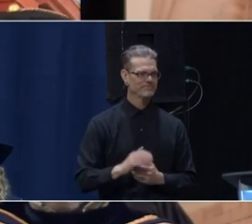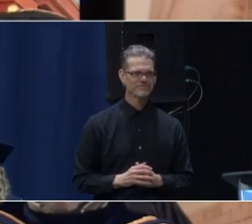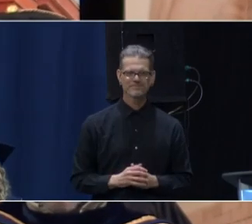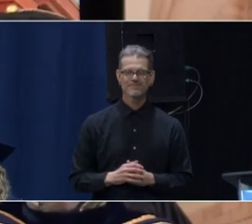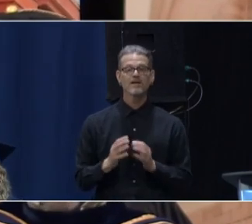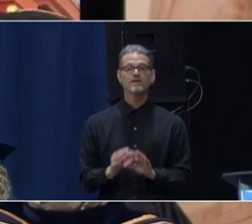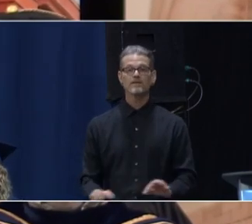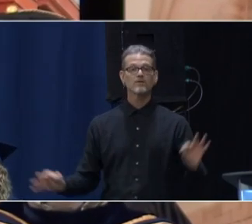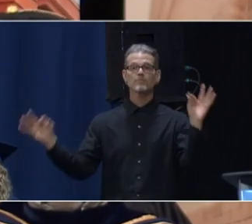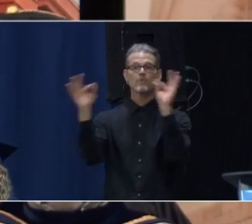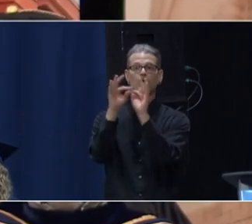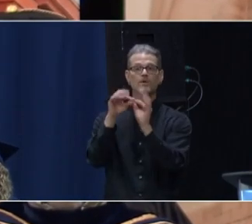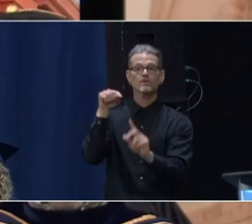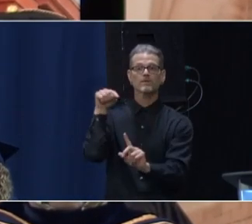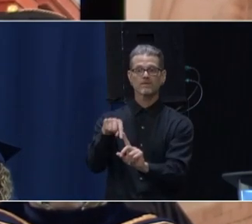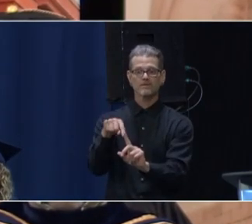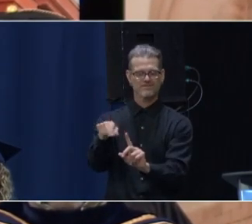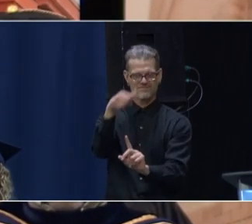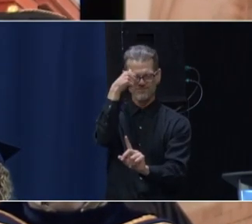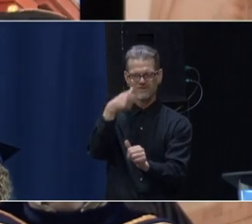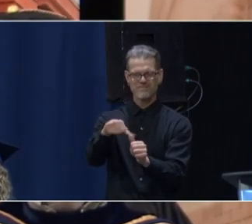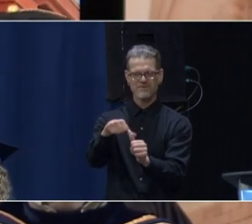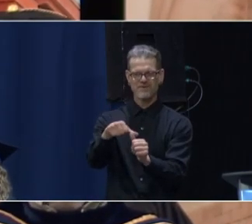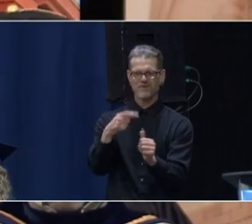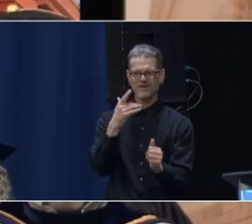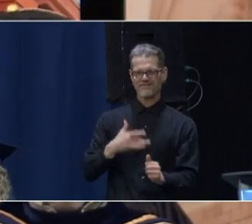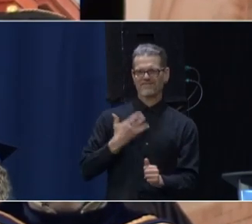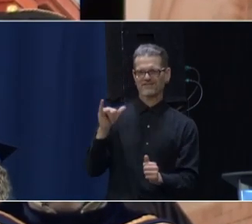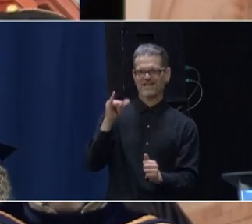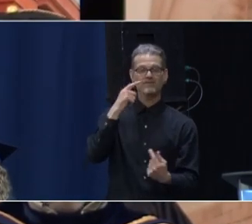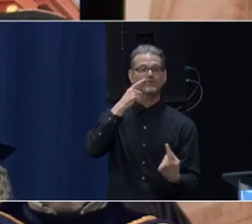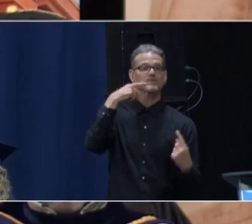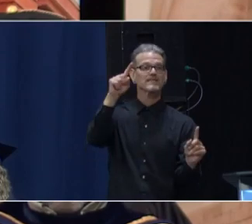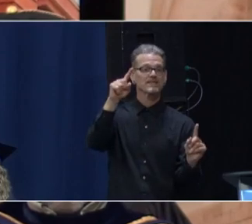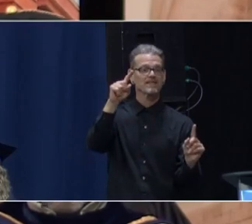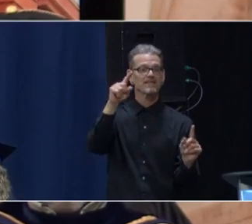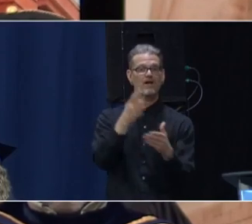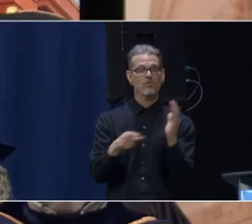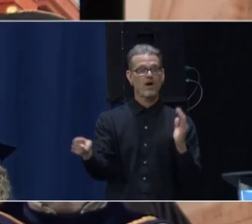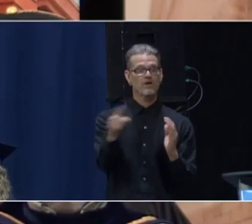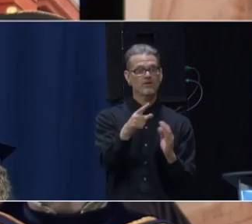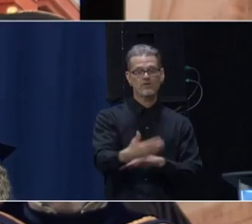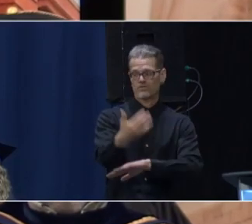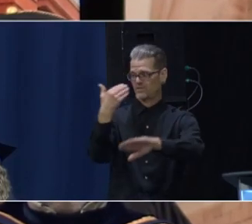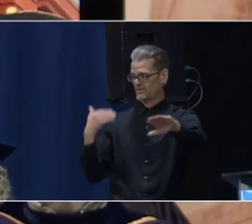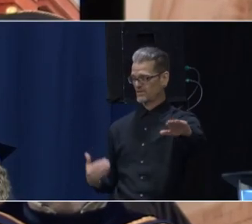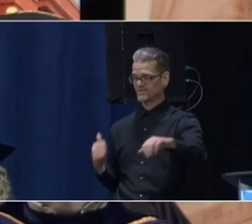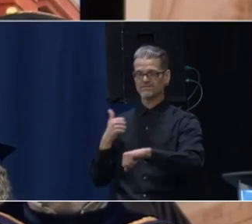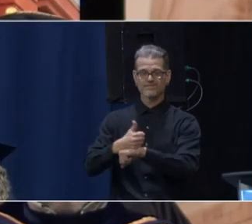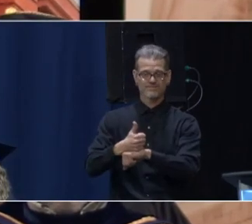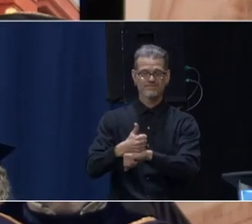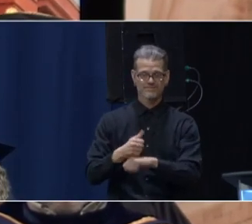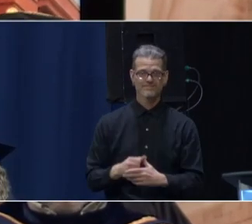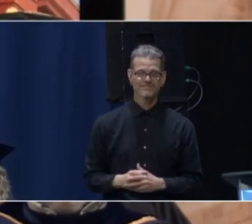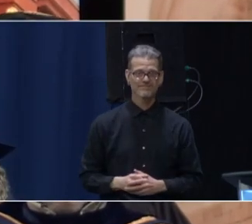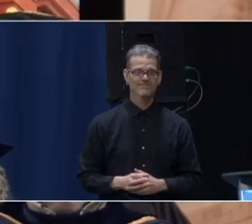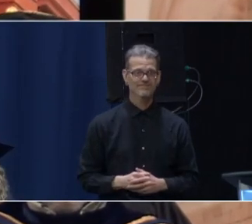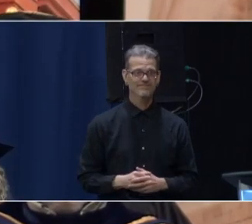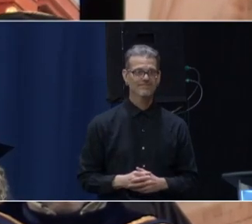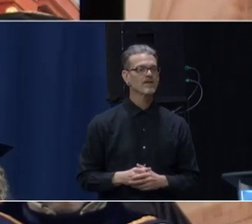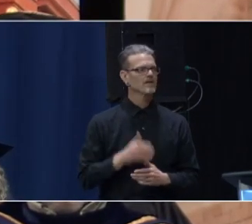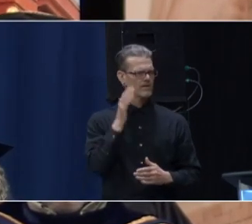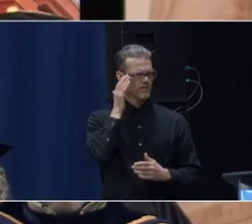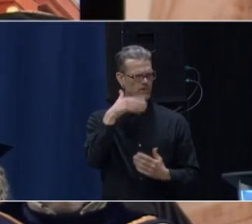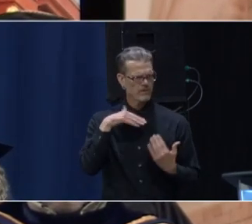is important is that you remember what it feels like to succeed and what you set out to achieve. You will certainly